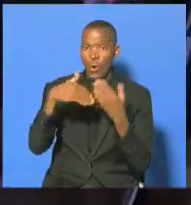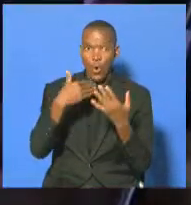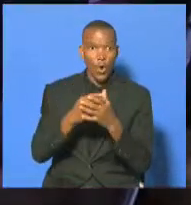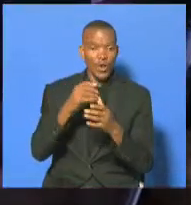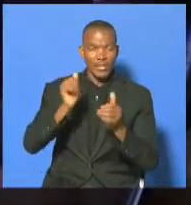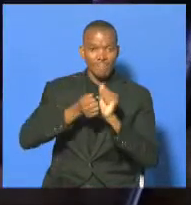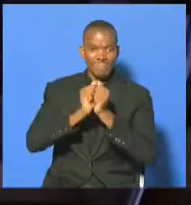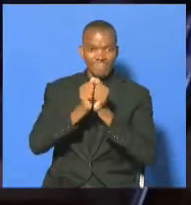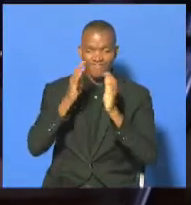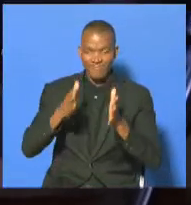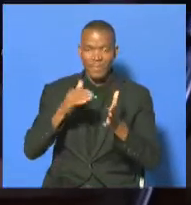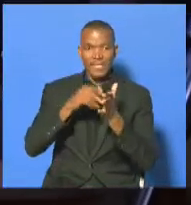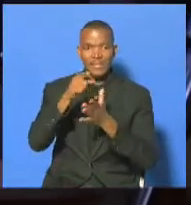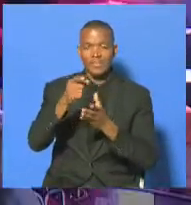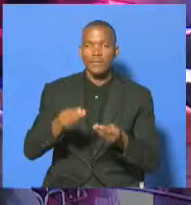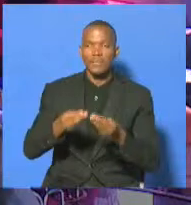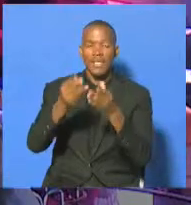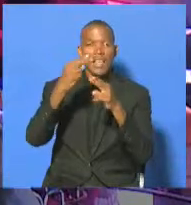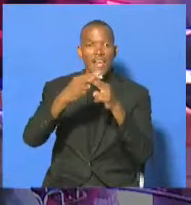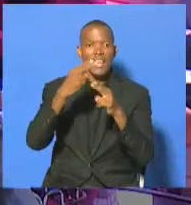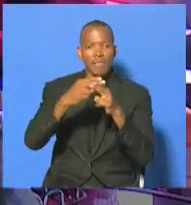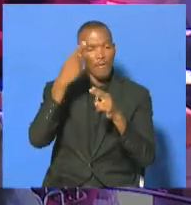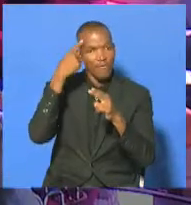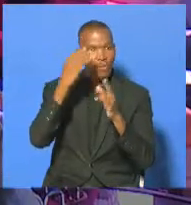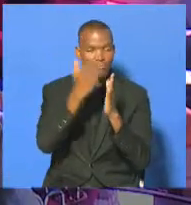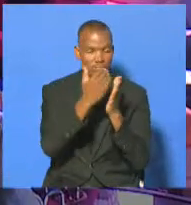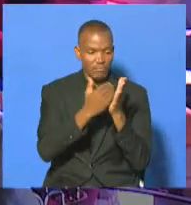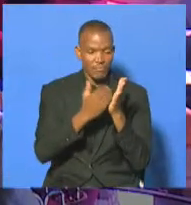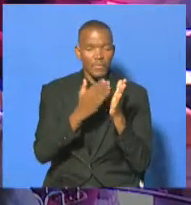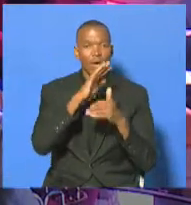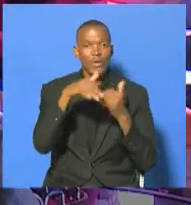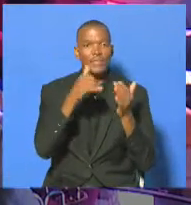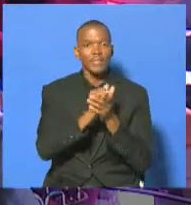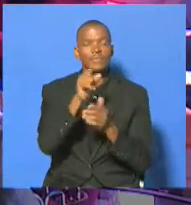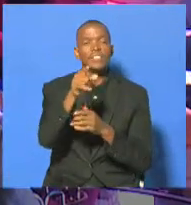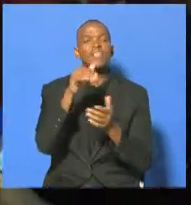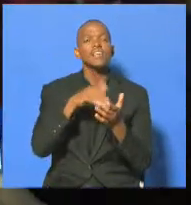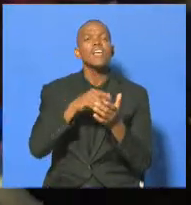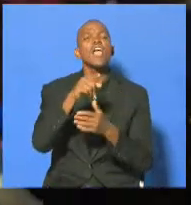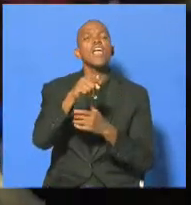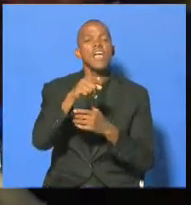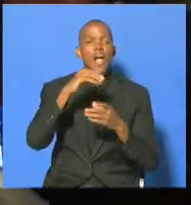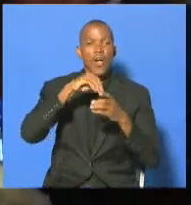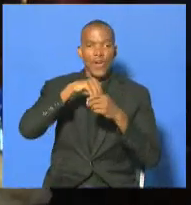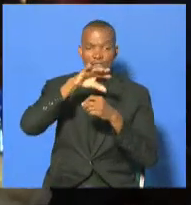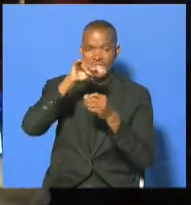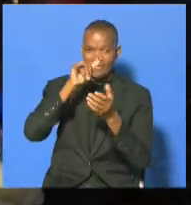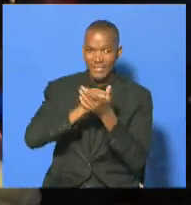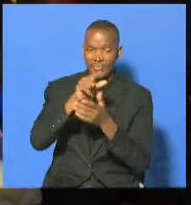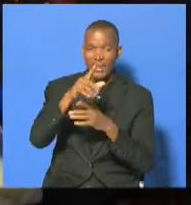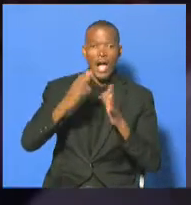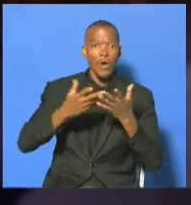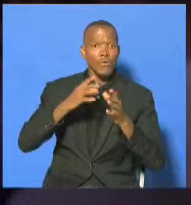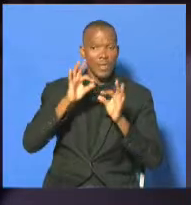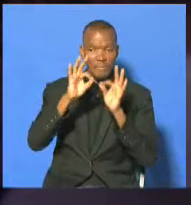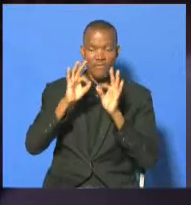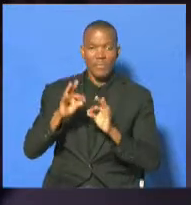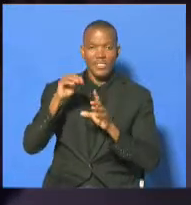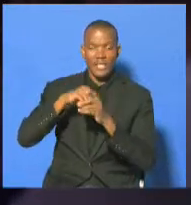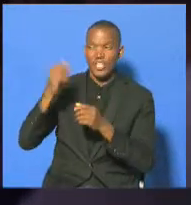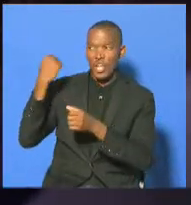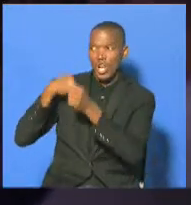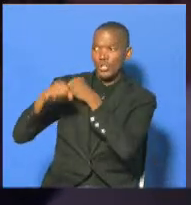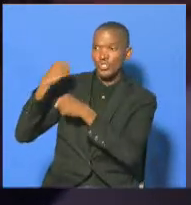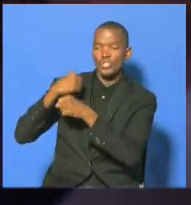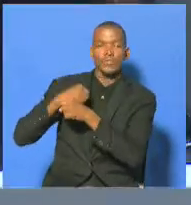given a chance to submit the names of athletes to represent them in all categories based on their performance from the previous